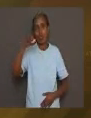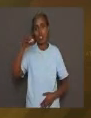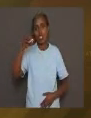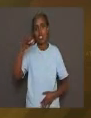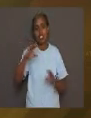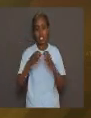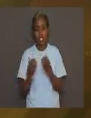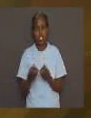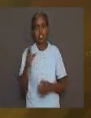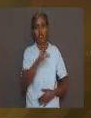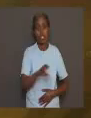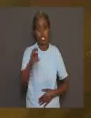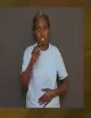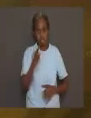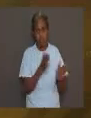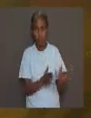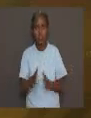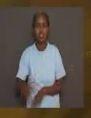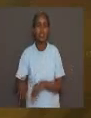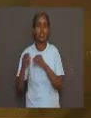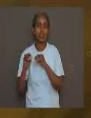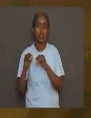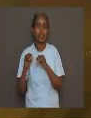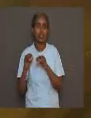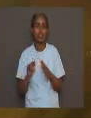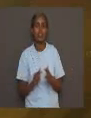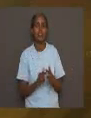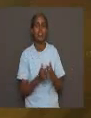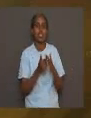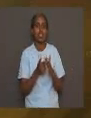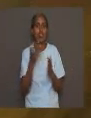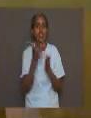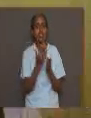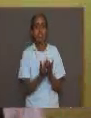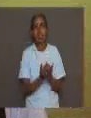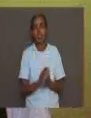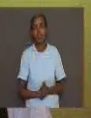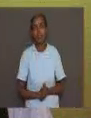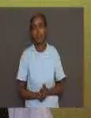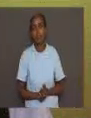circle. Are you ready, students? Let us start the lesson.